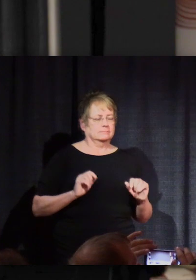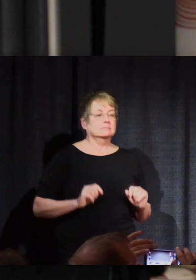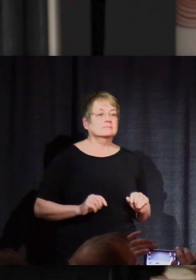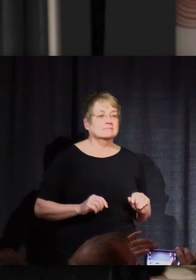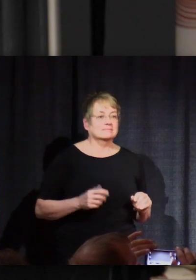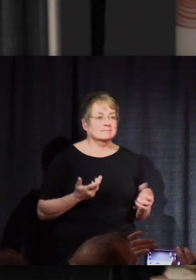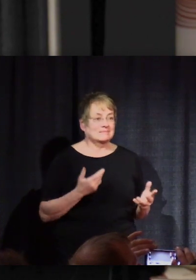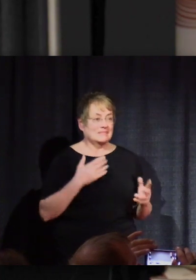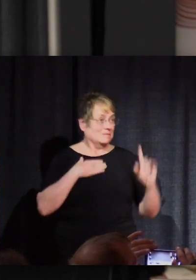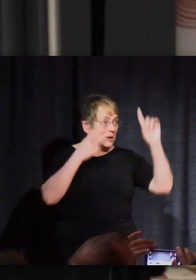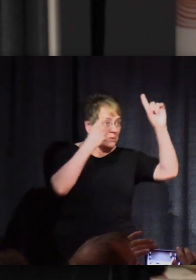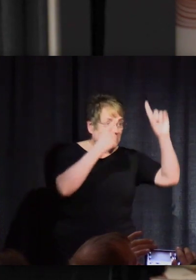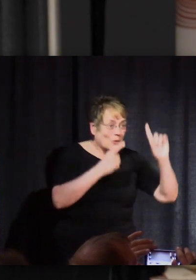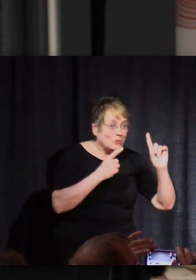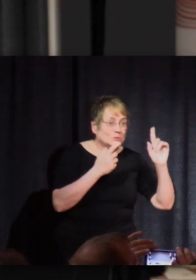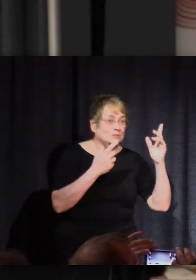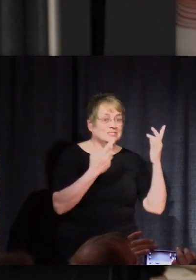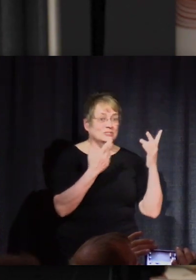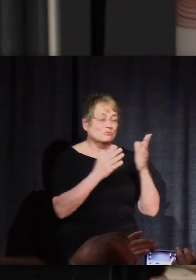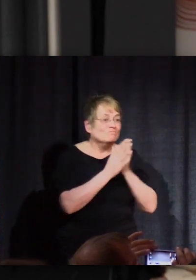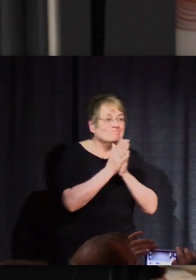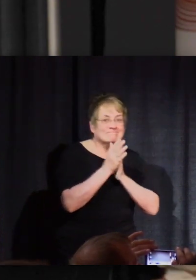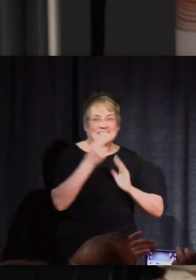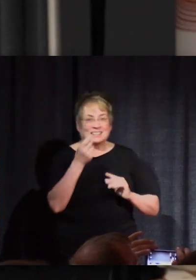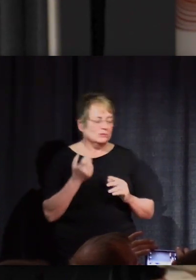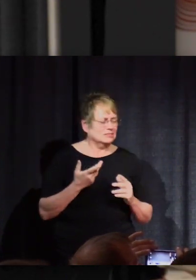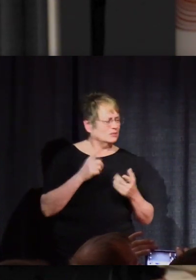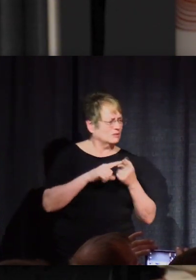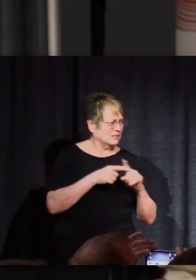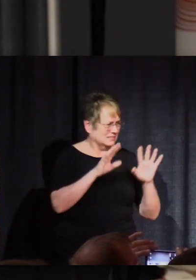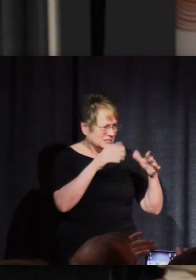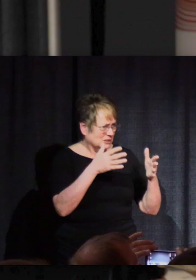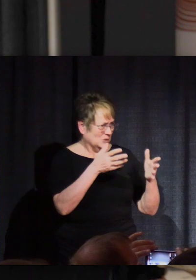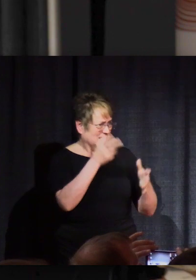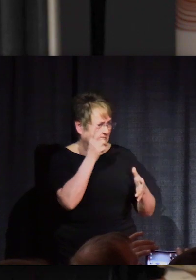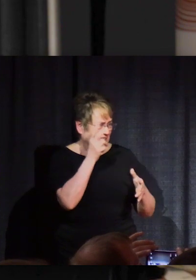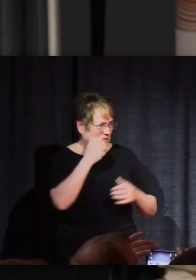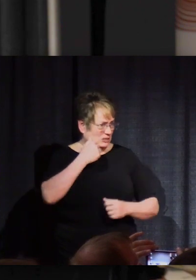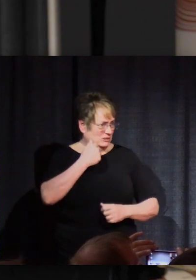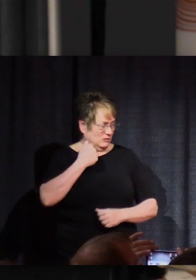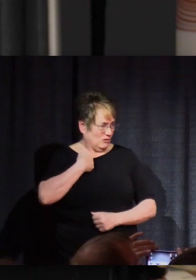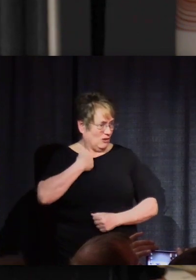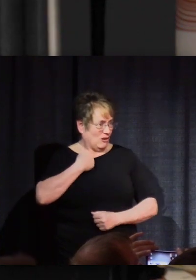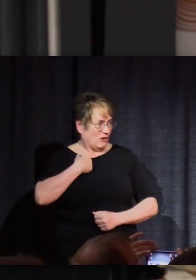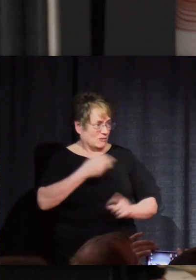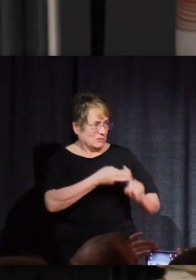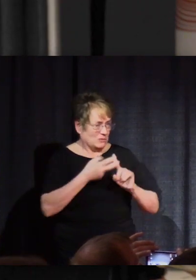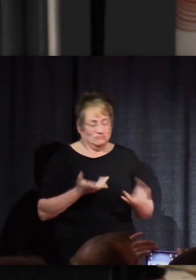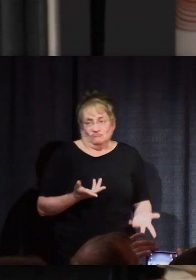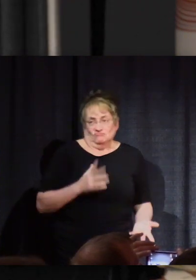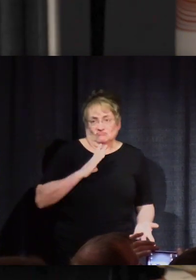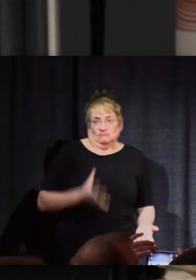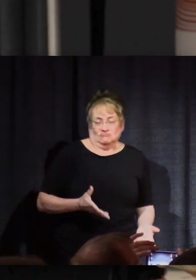I didn't have many goals or aspirations in high school, so when a friend asked me if I wanted to listen to the Army recruiter, I said, sure, why not? And